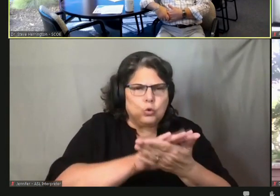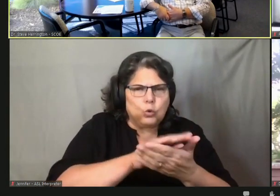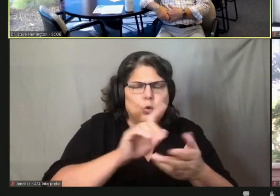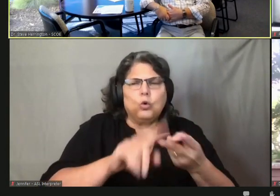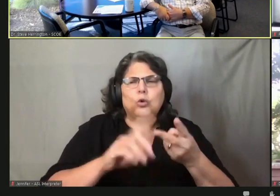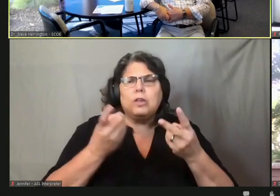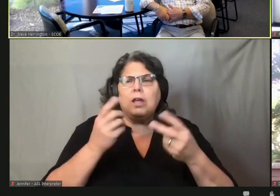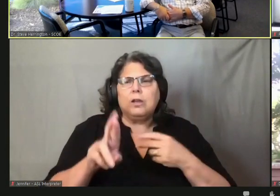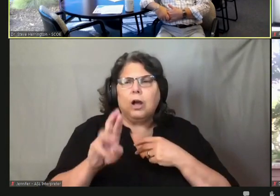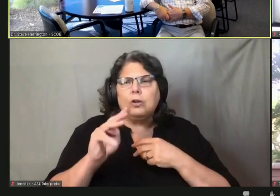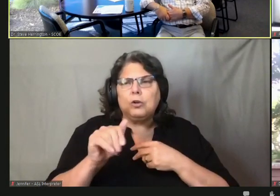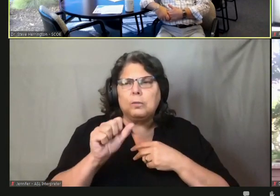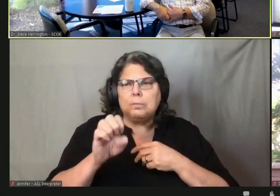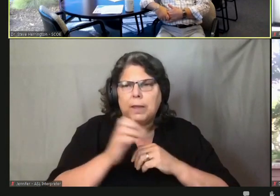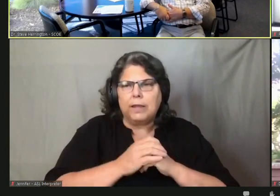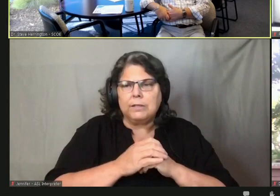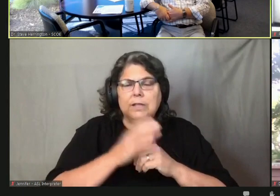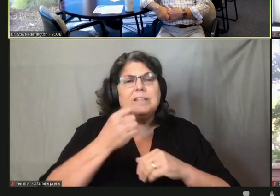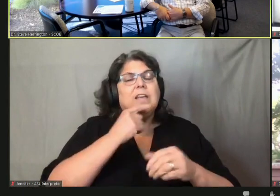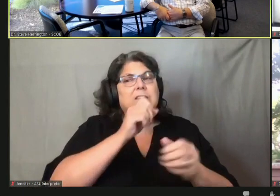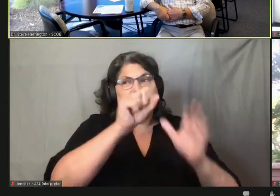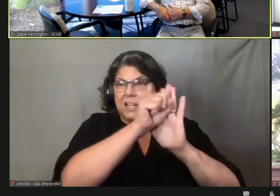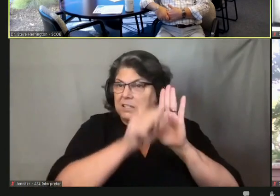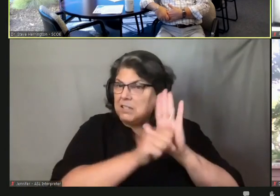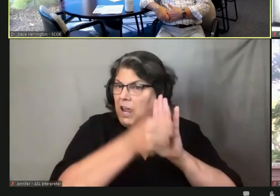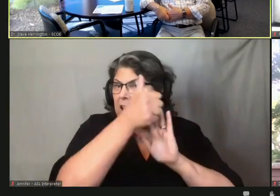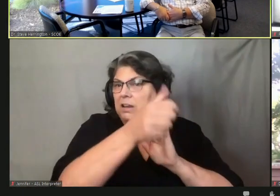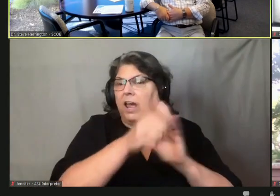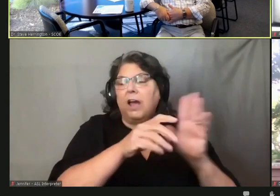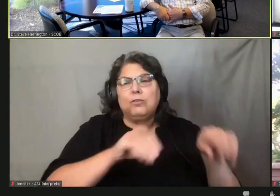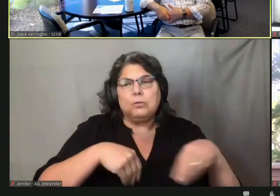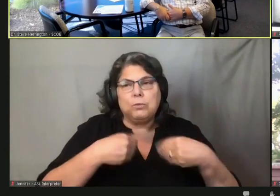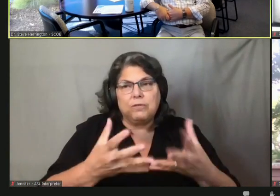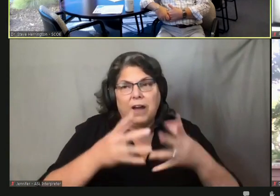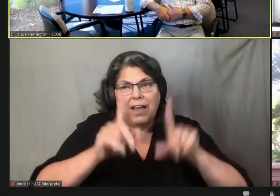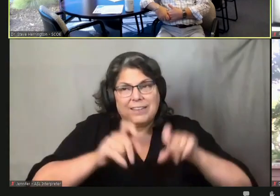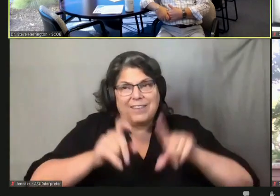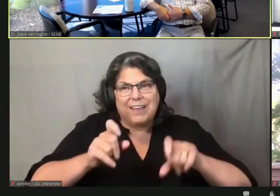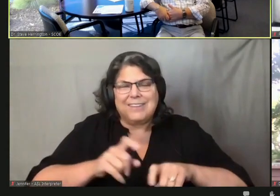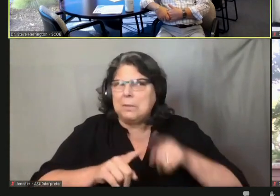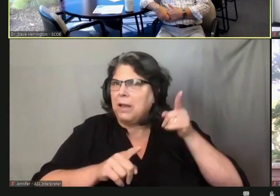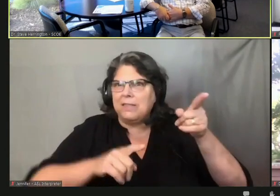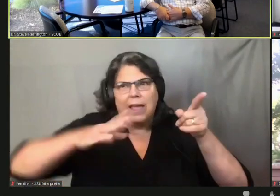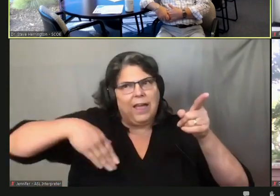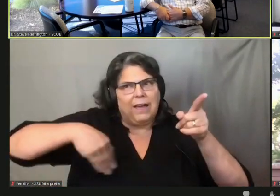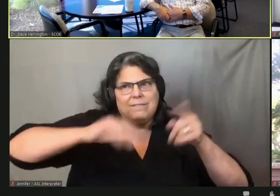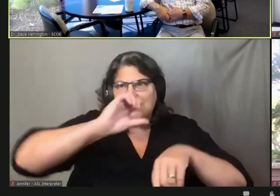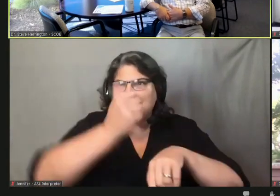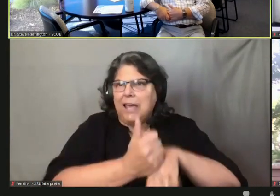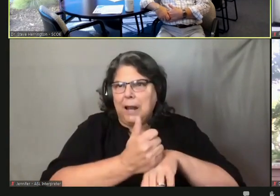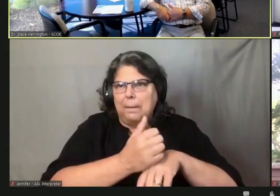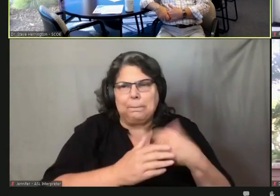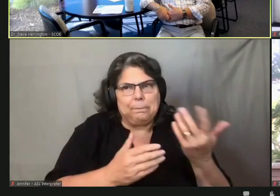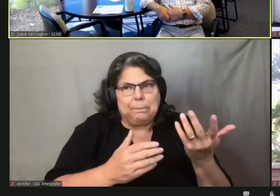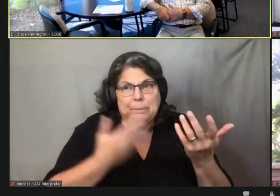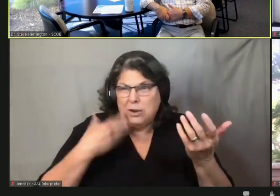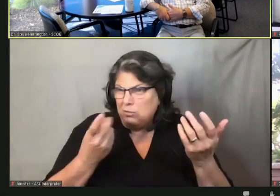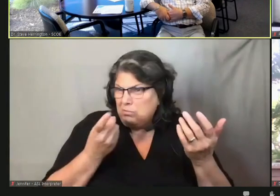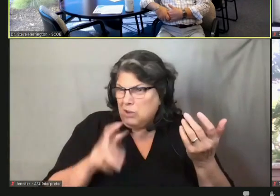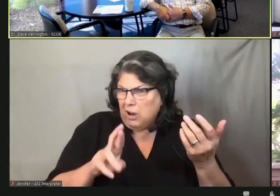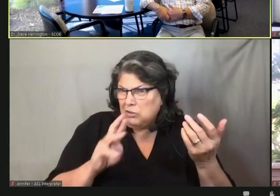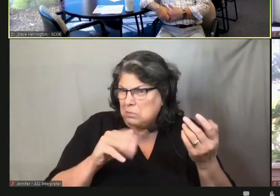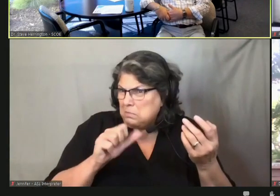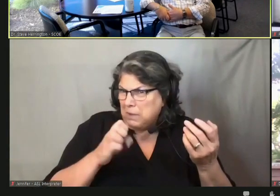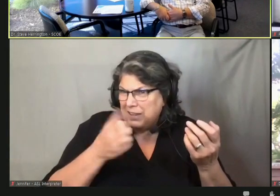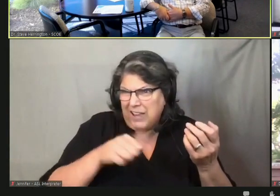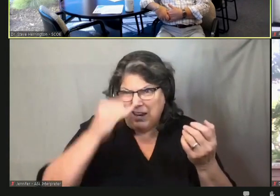that the state will provide additional testing. But that's not in place yet. And I don't know whether Dr. Mace has any idea when that